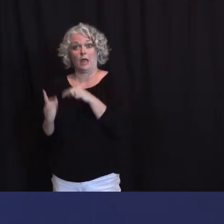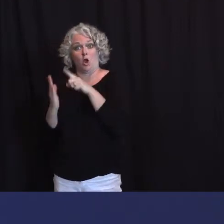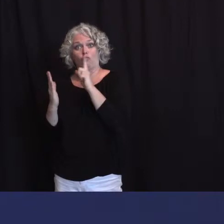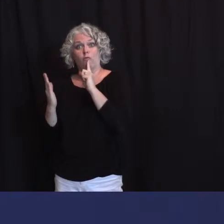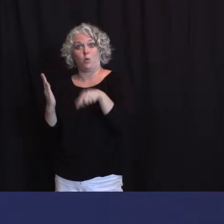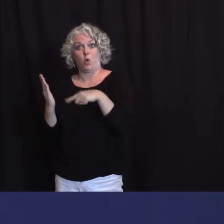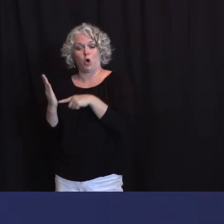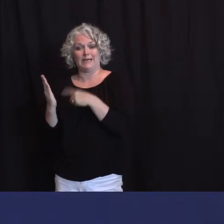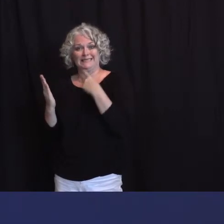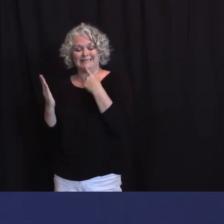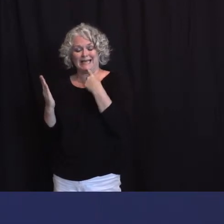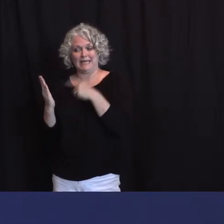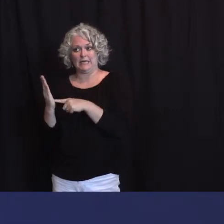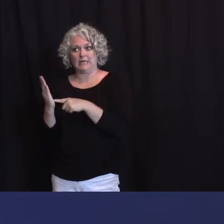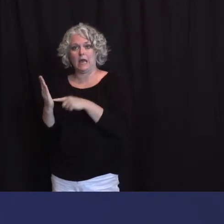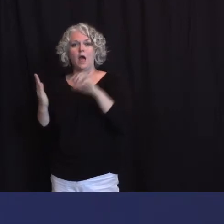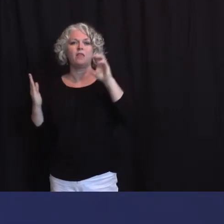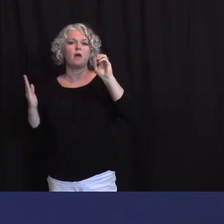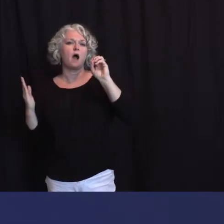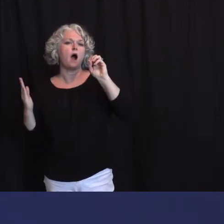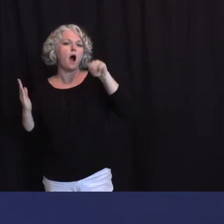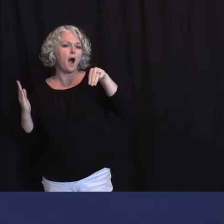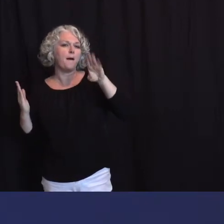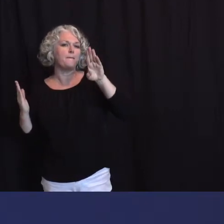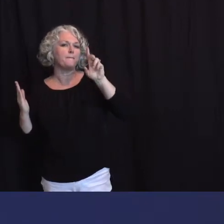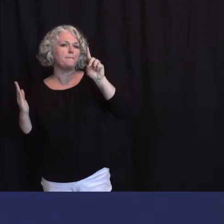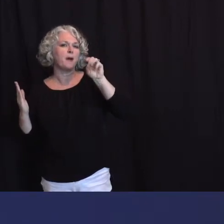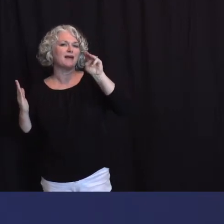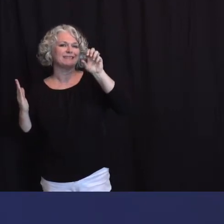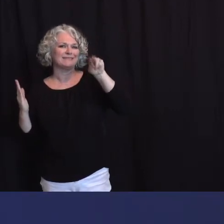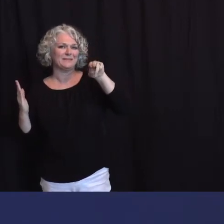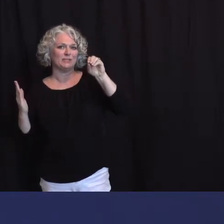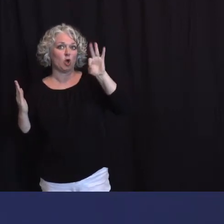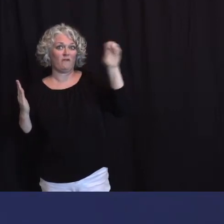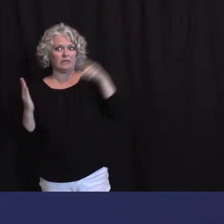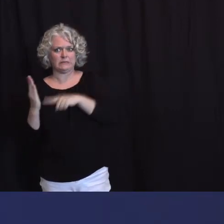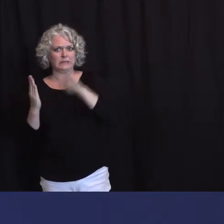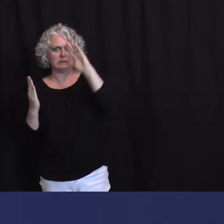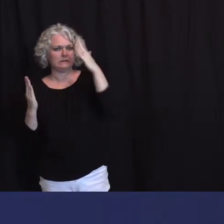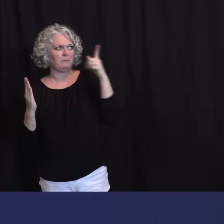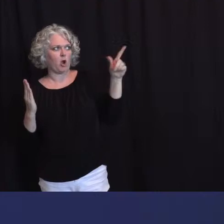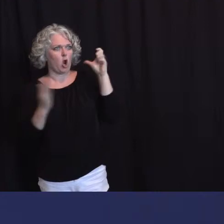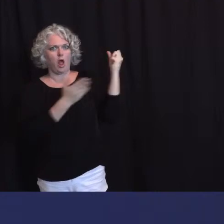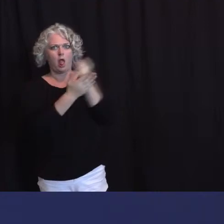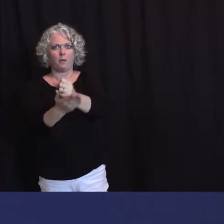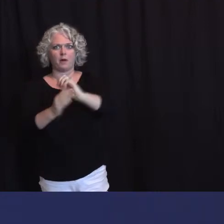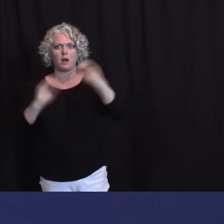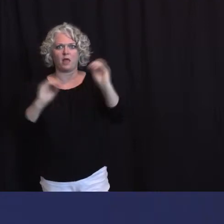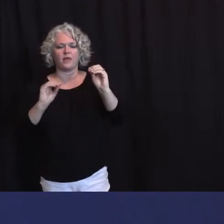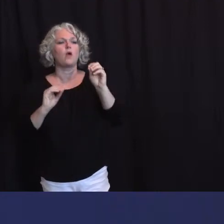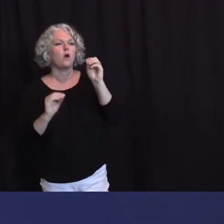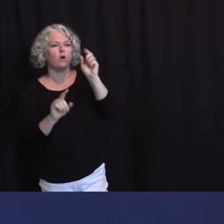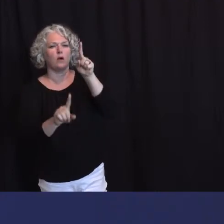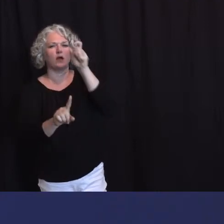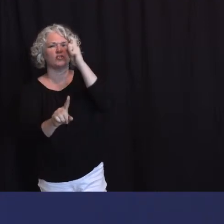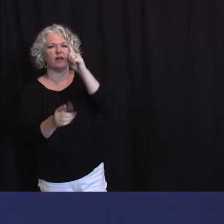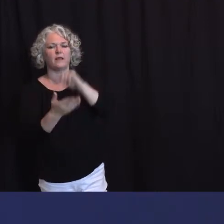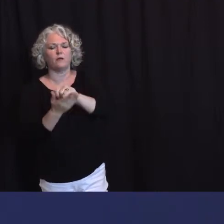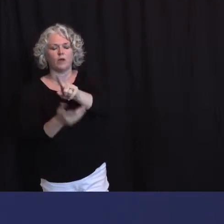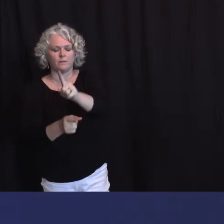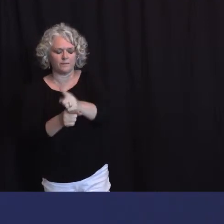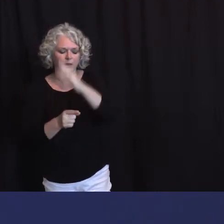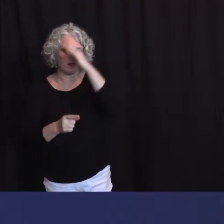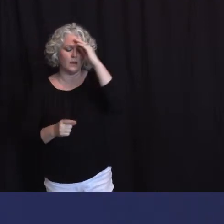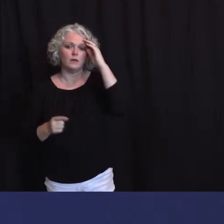the problems with the correction ombudsman's office and the important role that it should be playing. Yep. Yeah, I got that one. Okay. Yeah, so